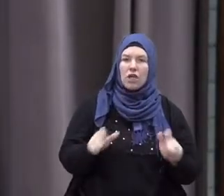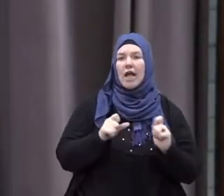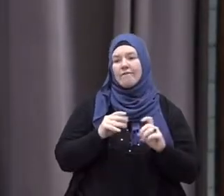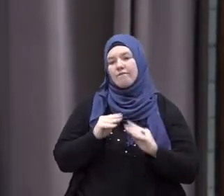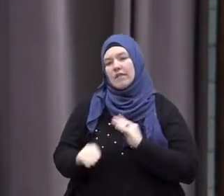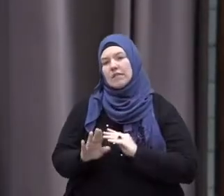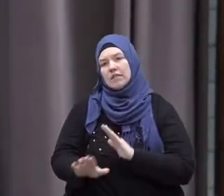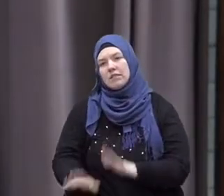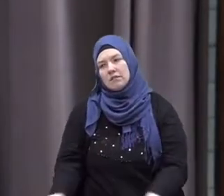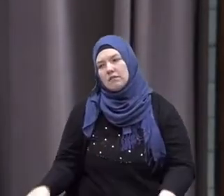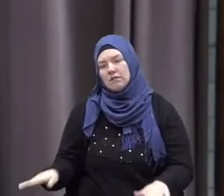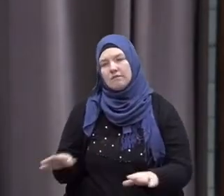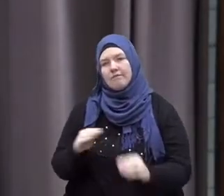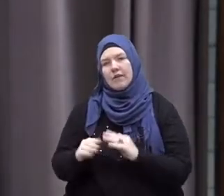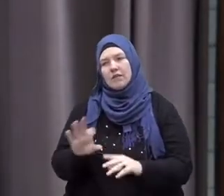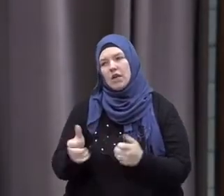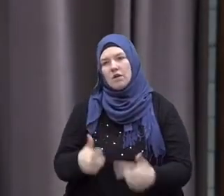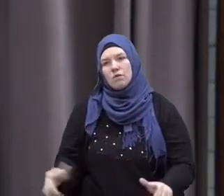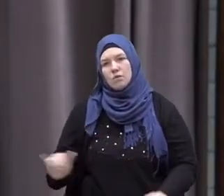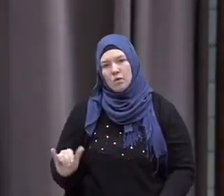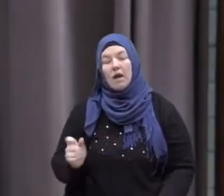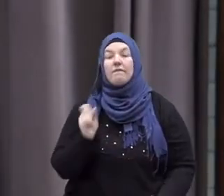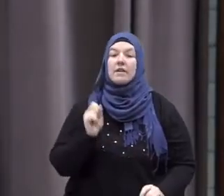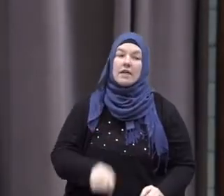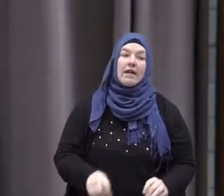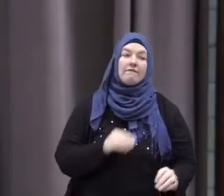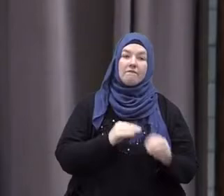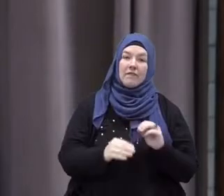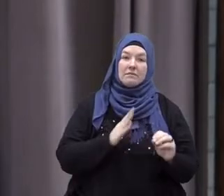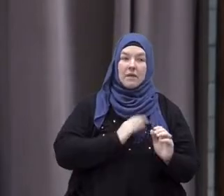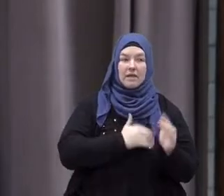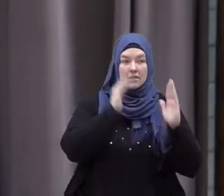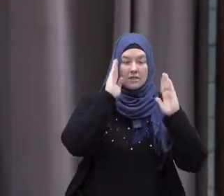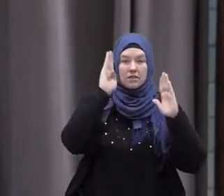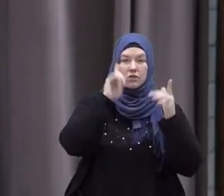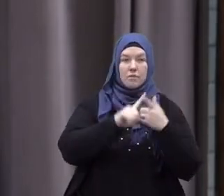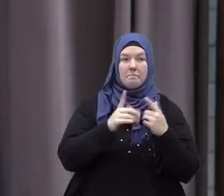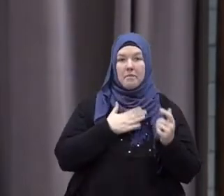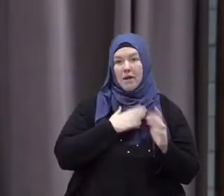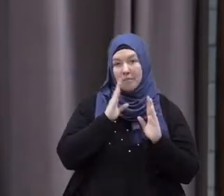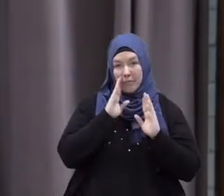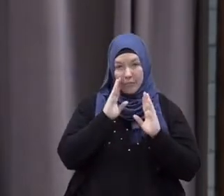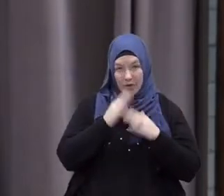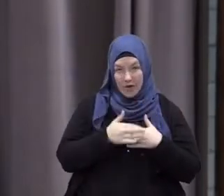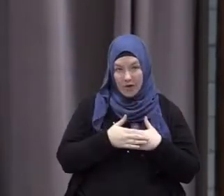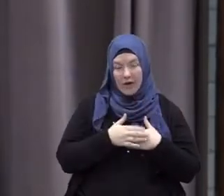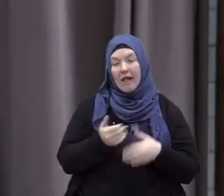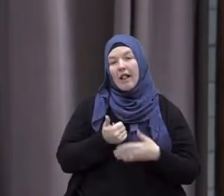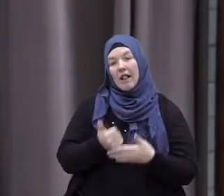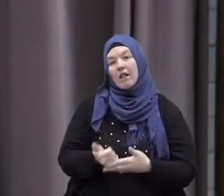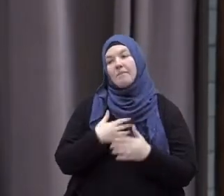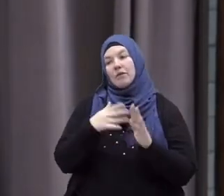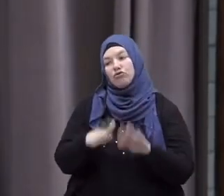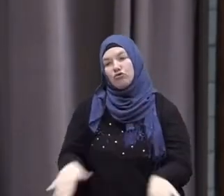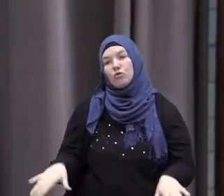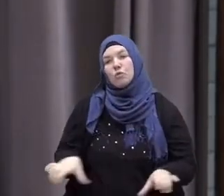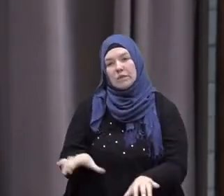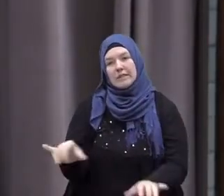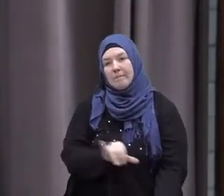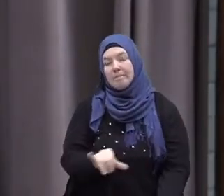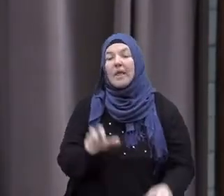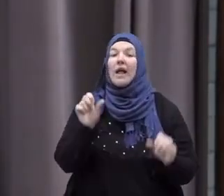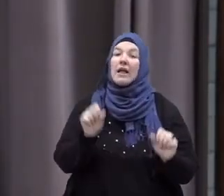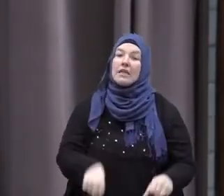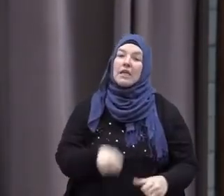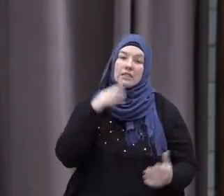children fix theirs as well. I can fix my attention to my prayer and help my children do the same.